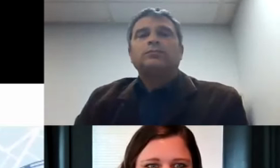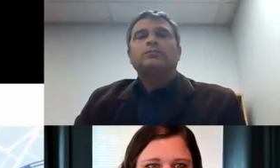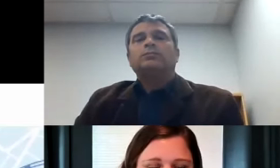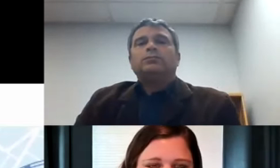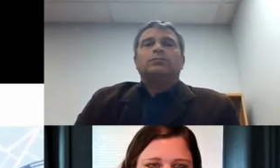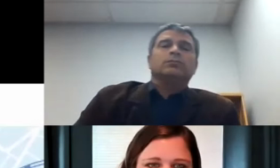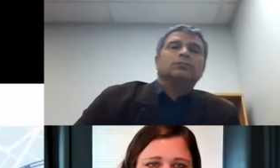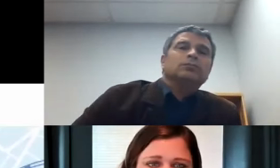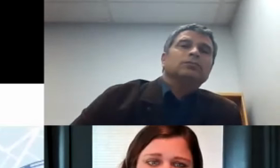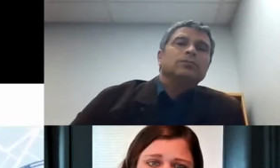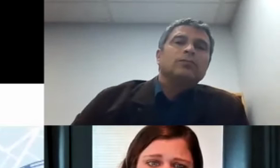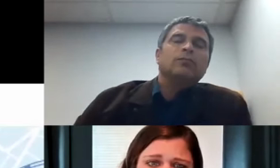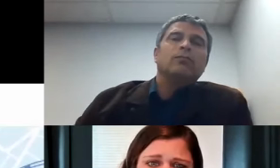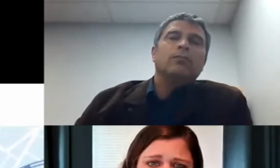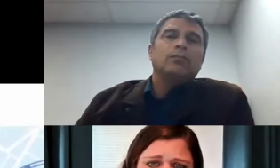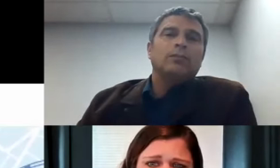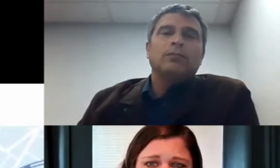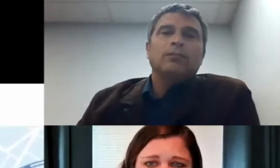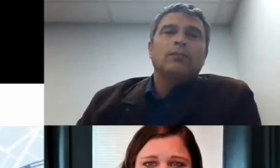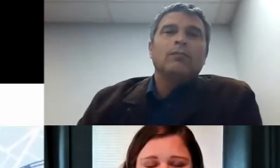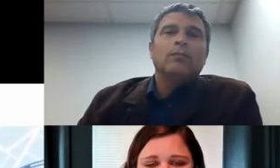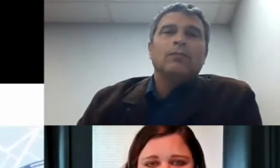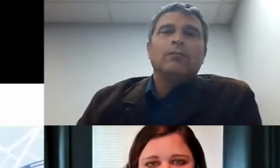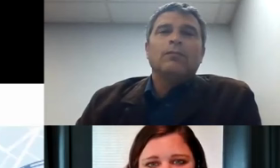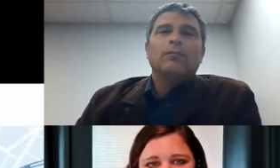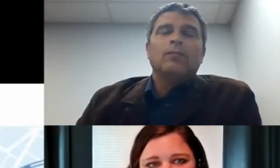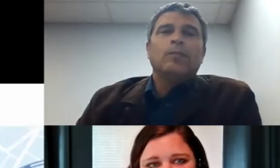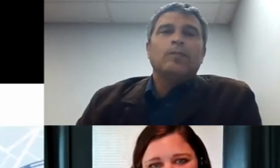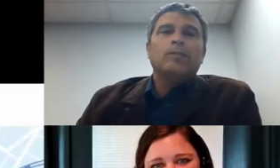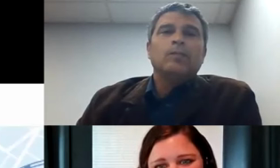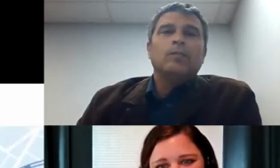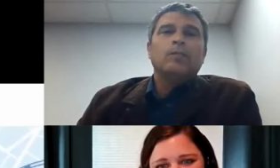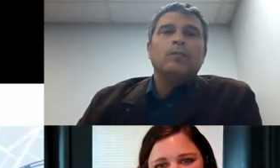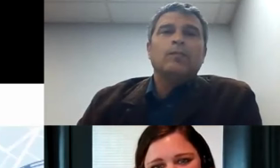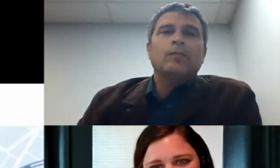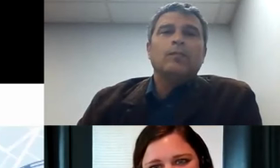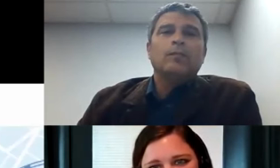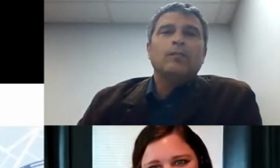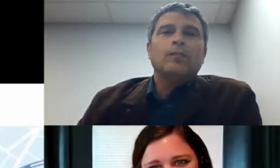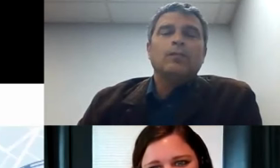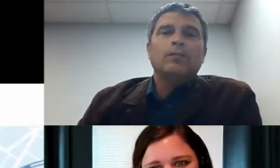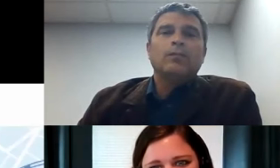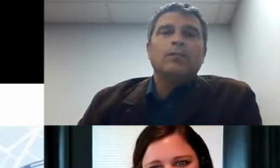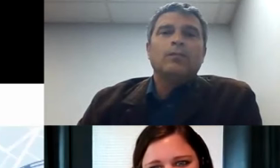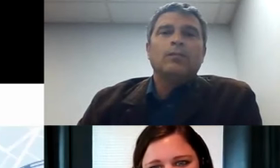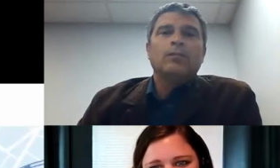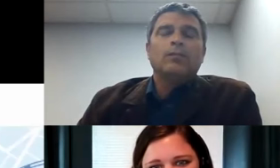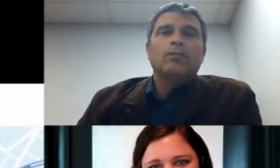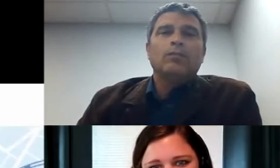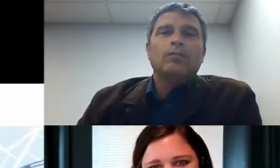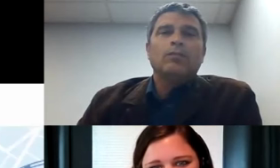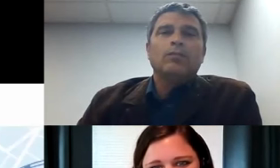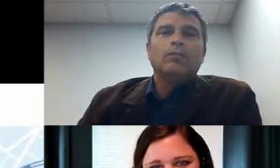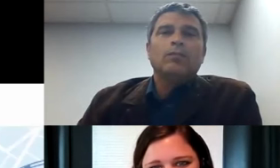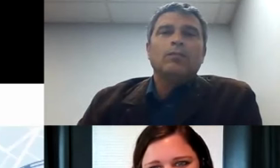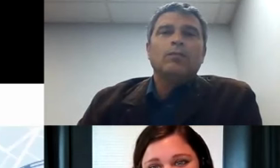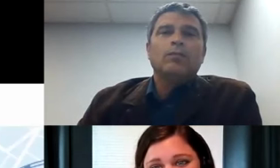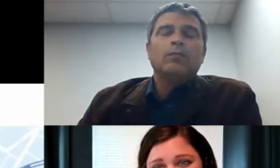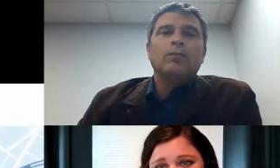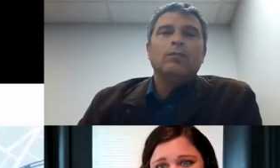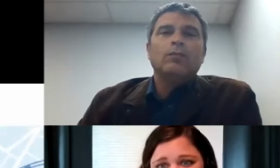time for a break for some reflections and notes, and return for a third session to address some